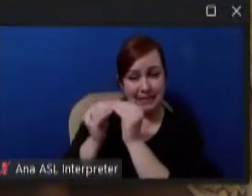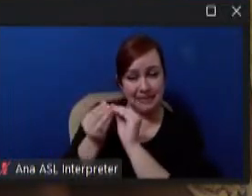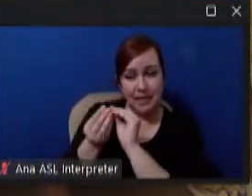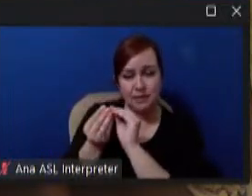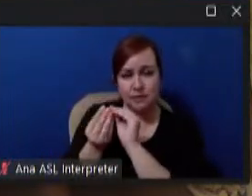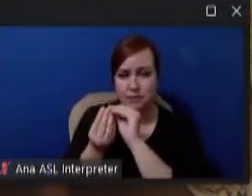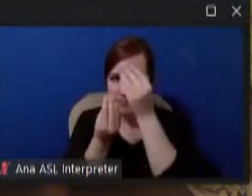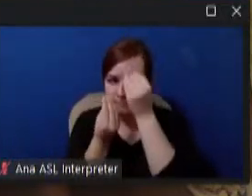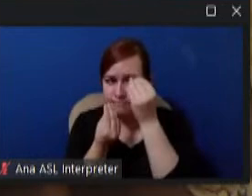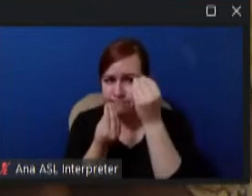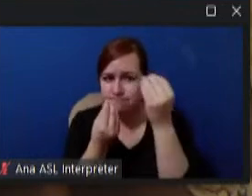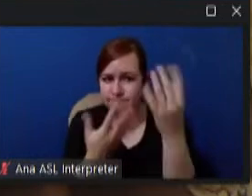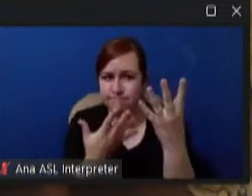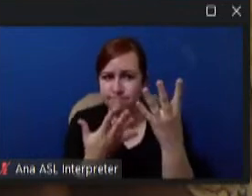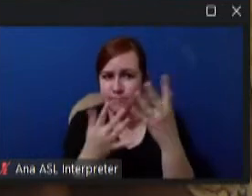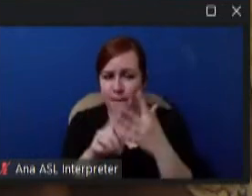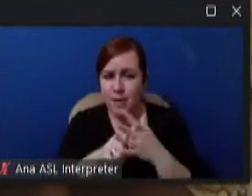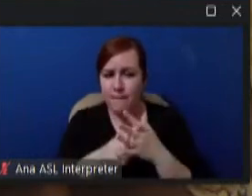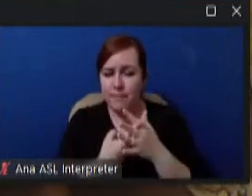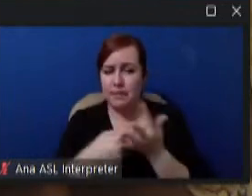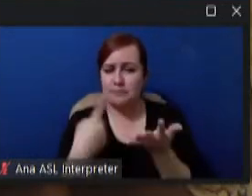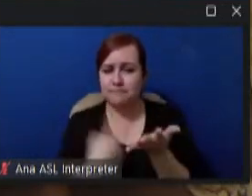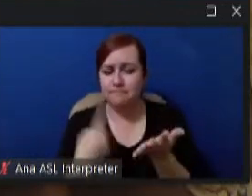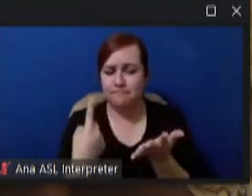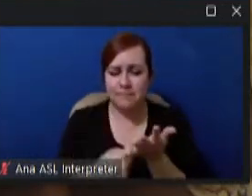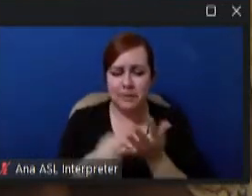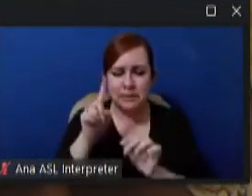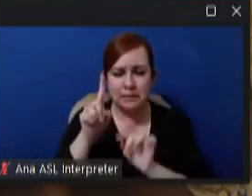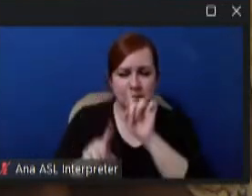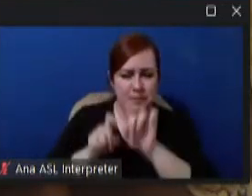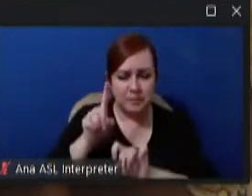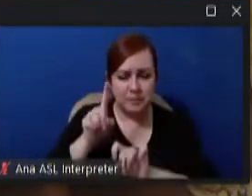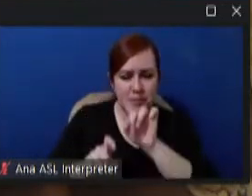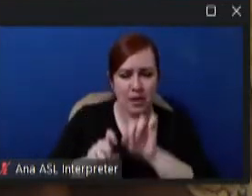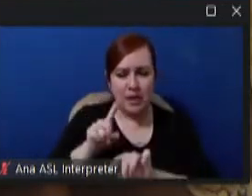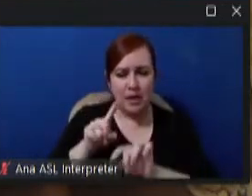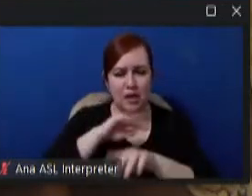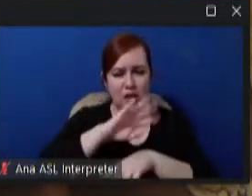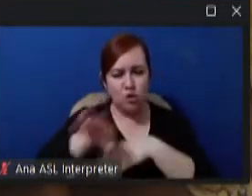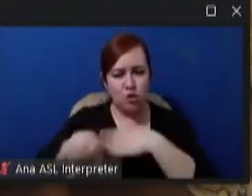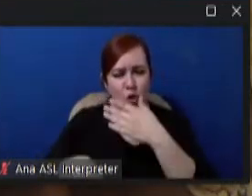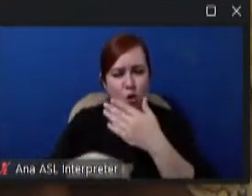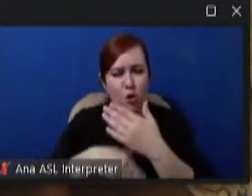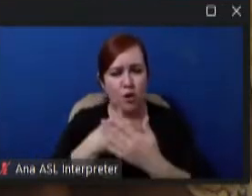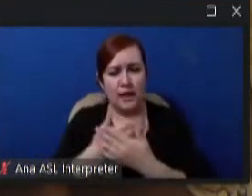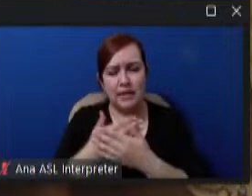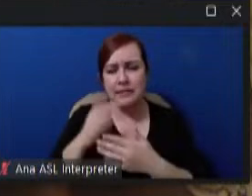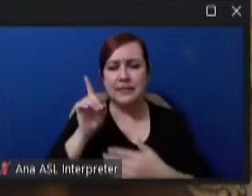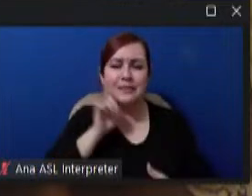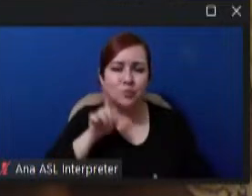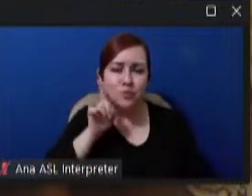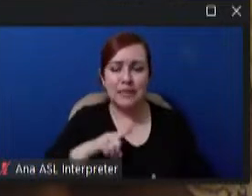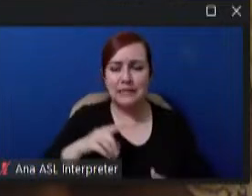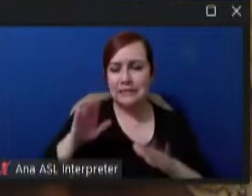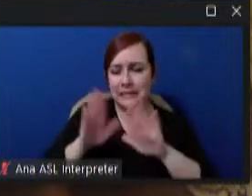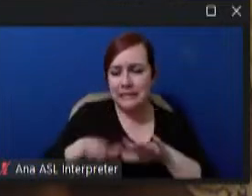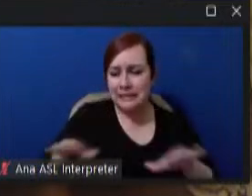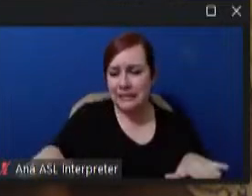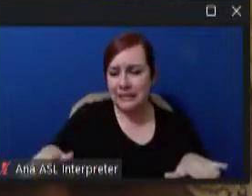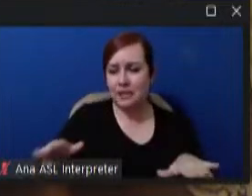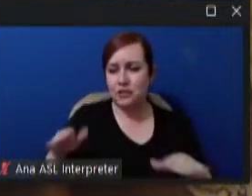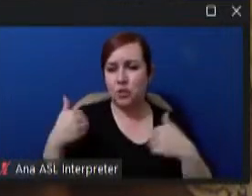These data force us to ask ourselves about the status